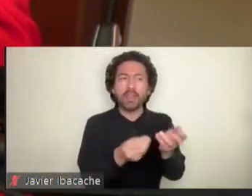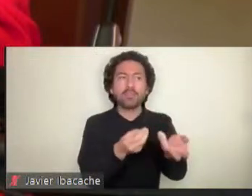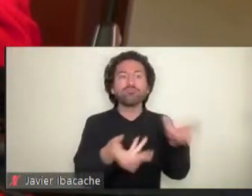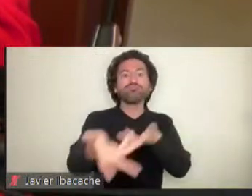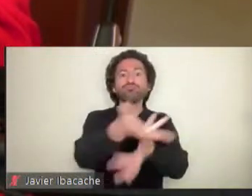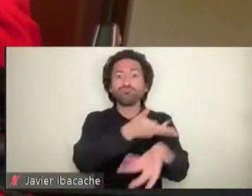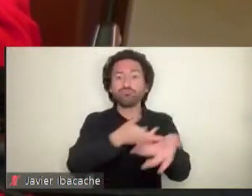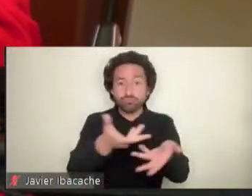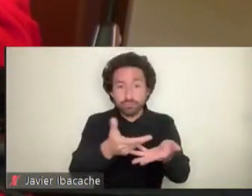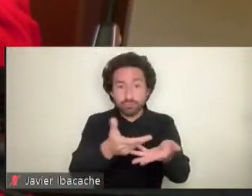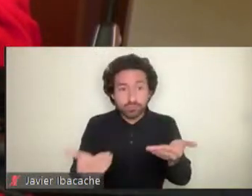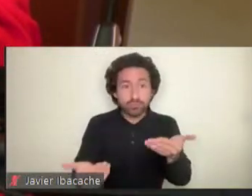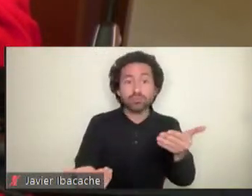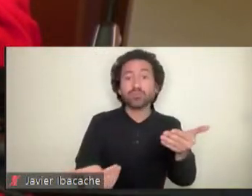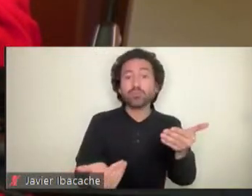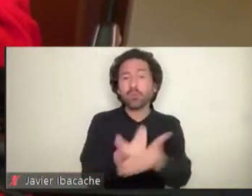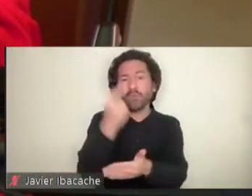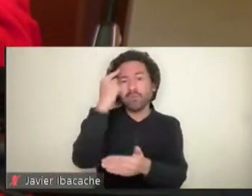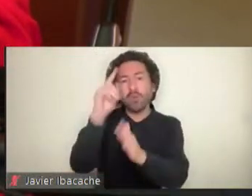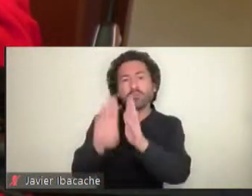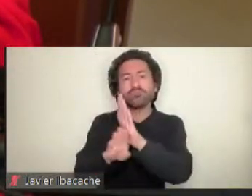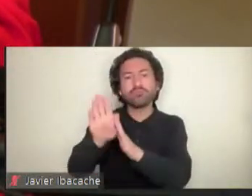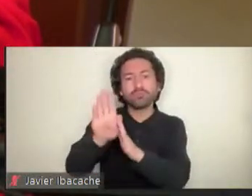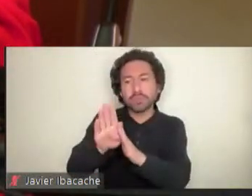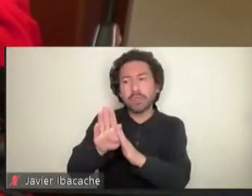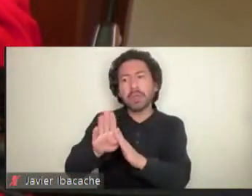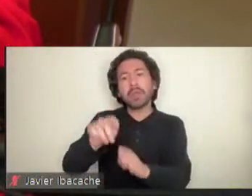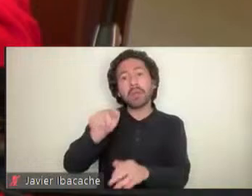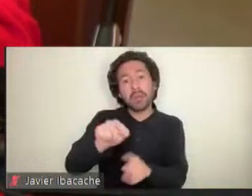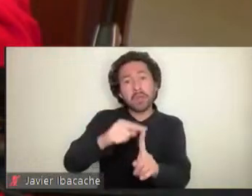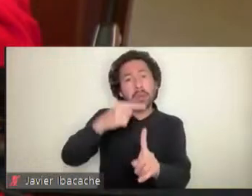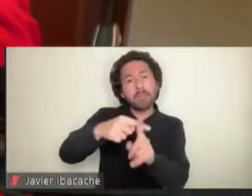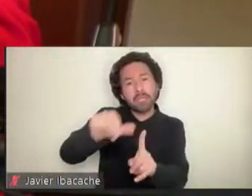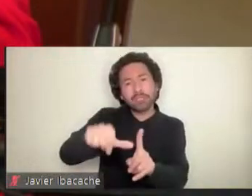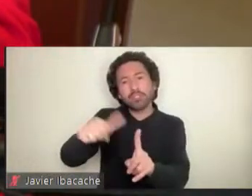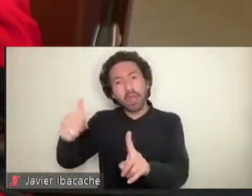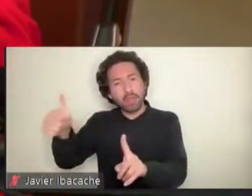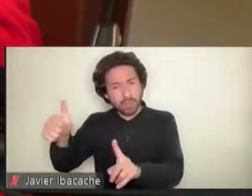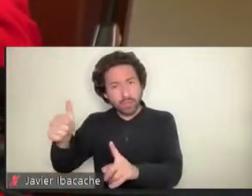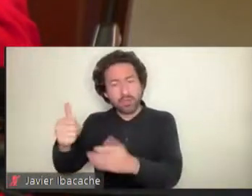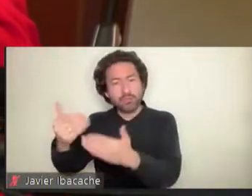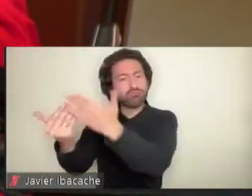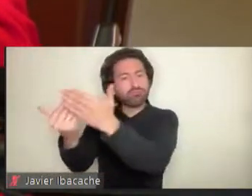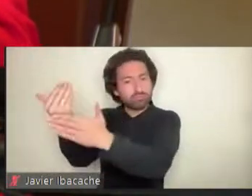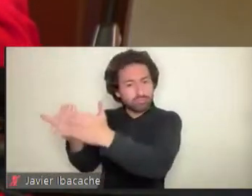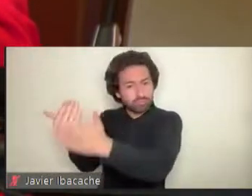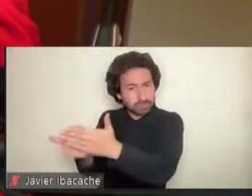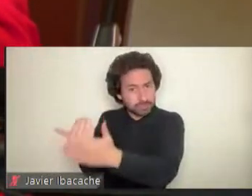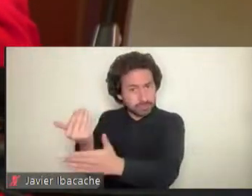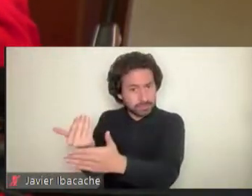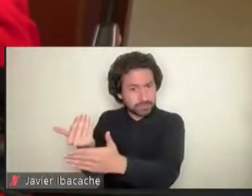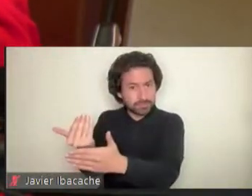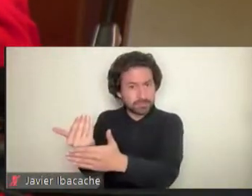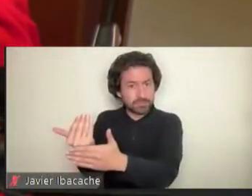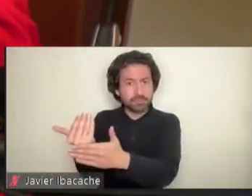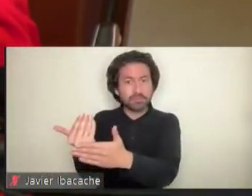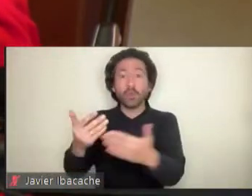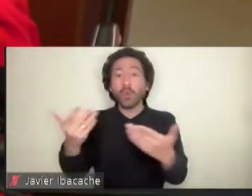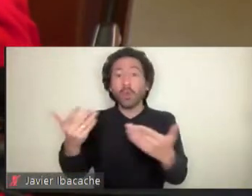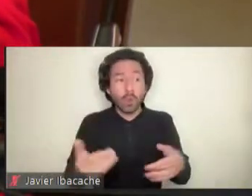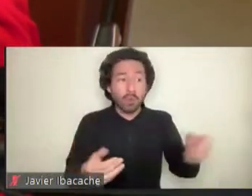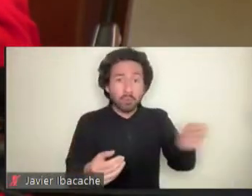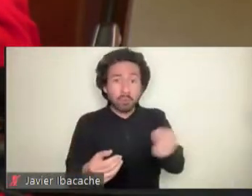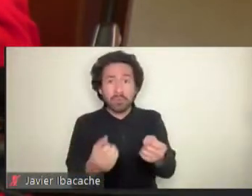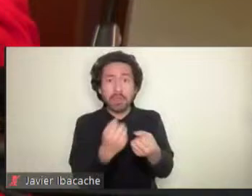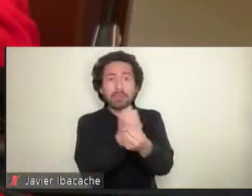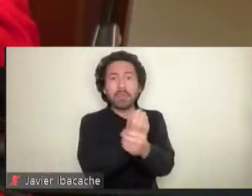creatives to develop apps and other innovative inventions, and work with small entrepreneurs to offer safe spaces